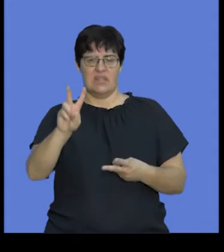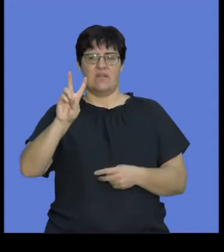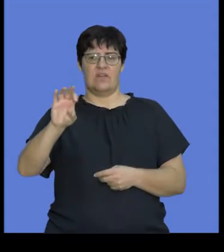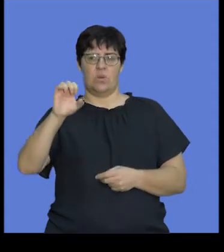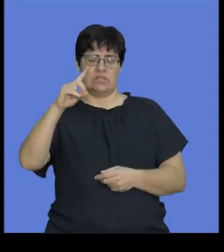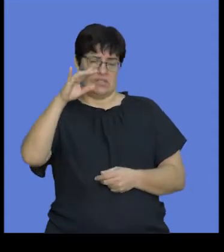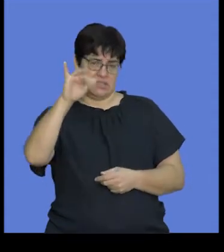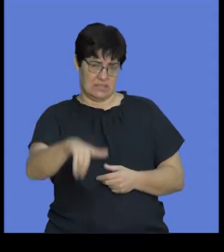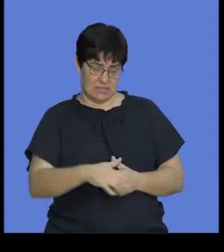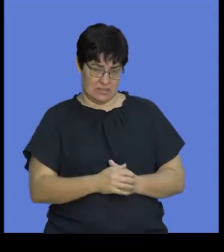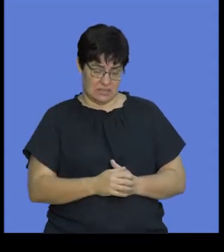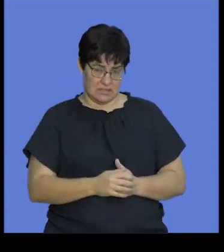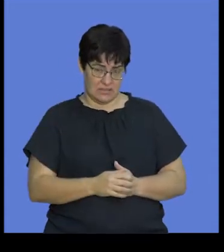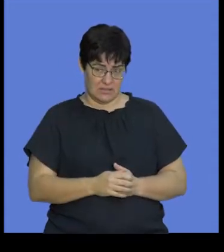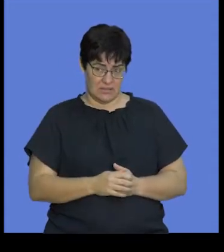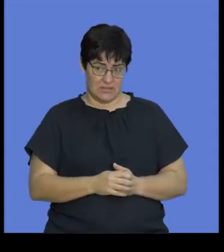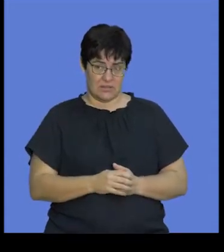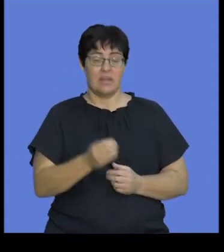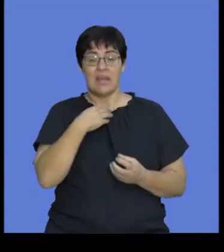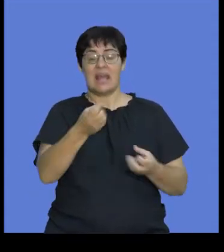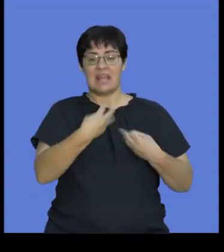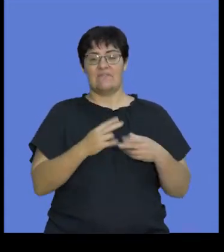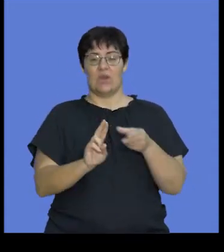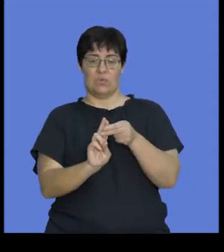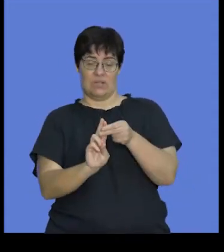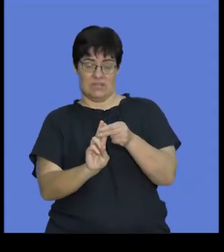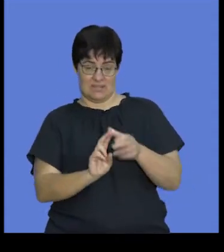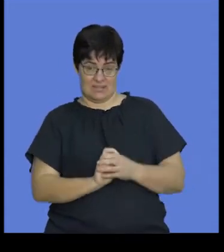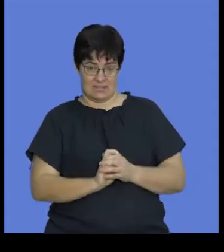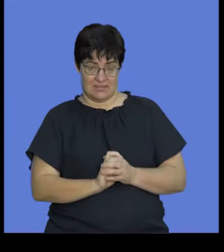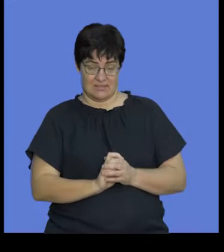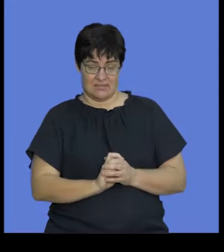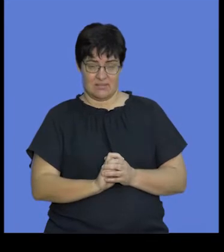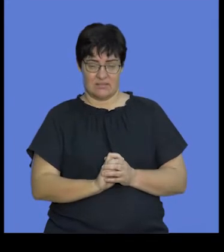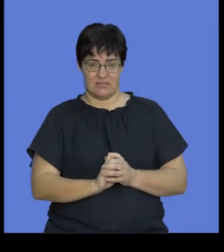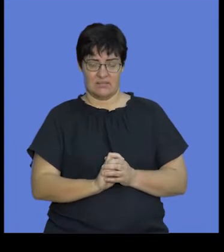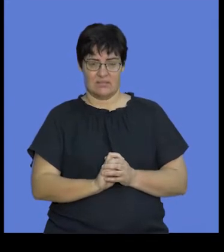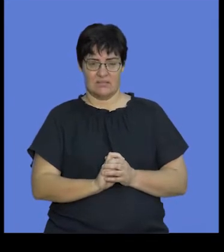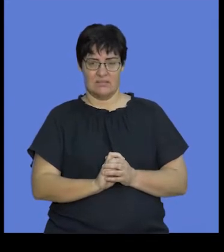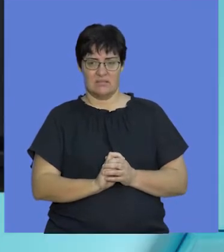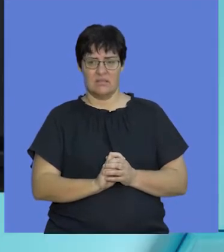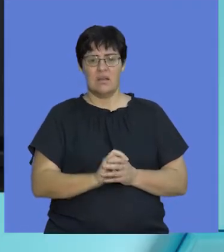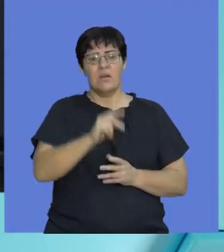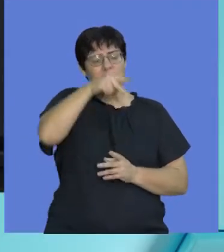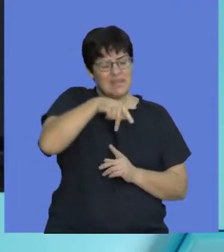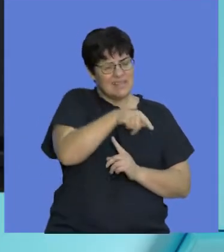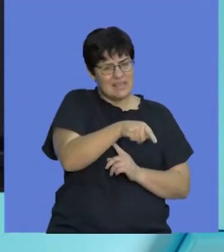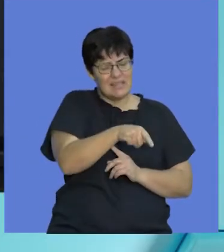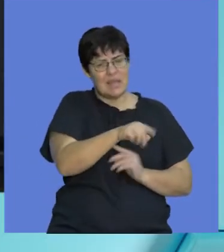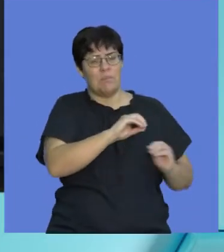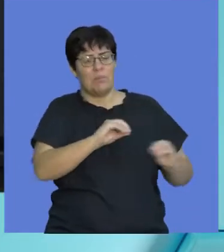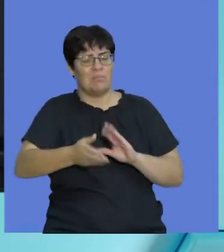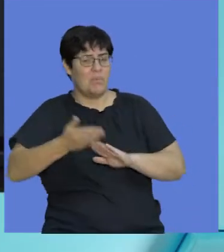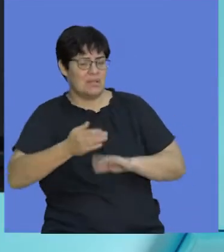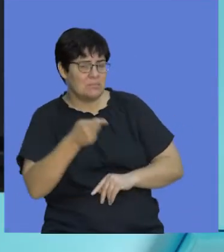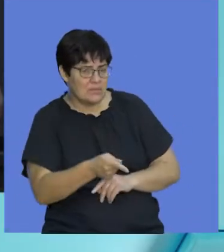velocity. That gets us to the units, all right? And momentum is a little different to what you're